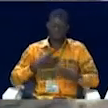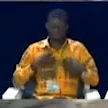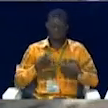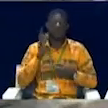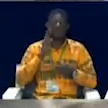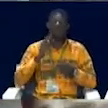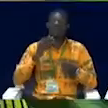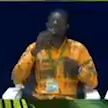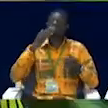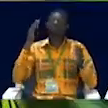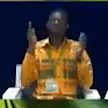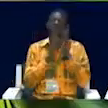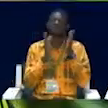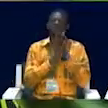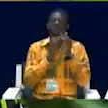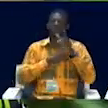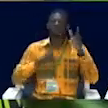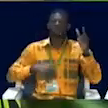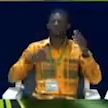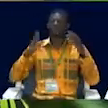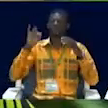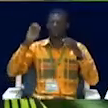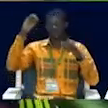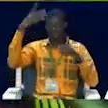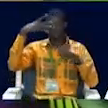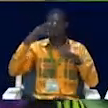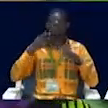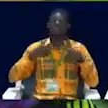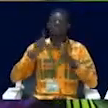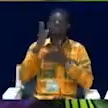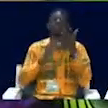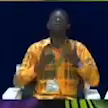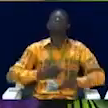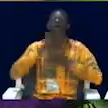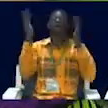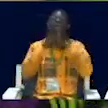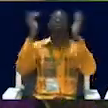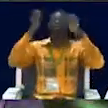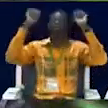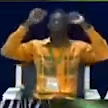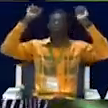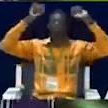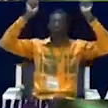healing by the grace of God. Let somebody shout hallelujah.